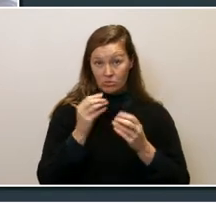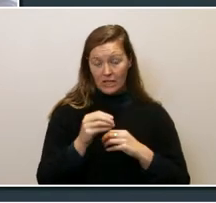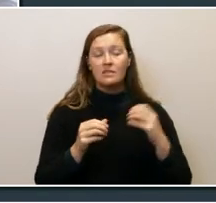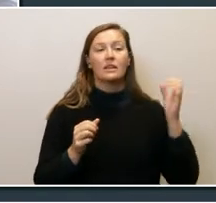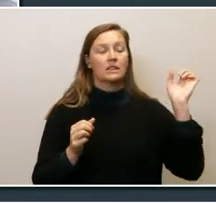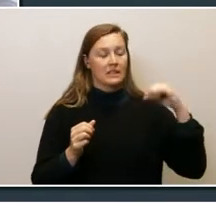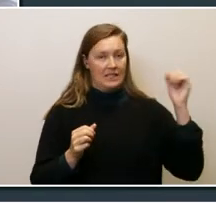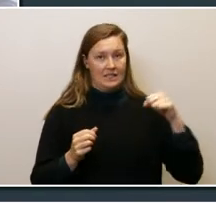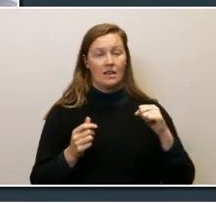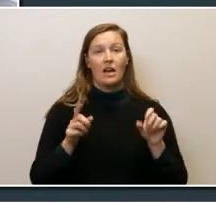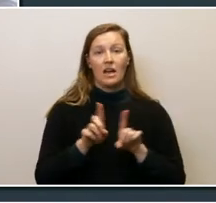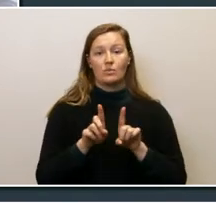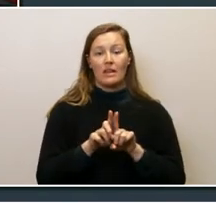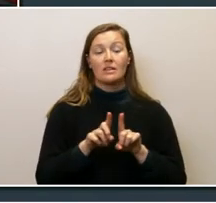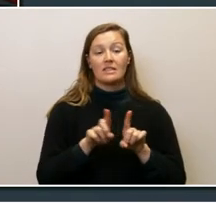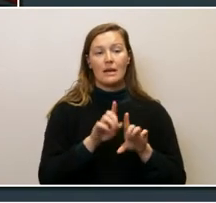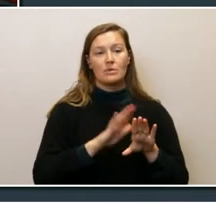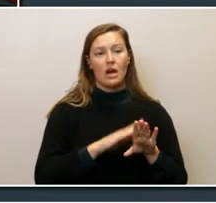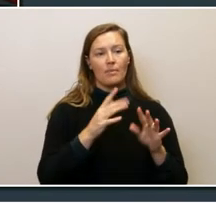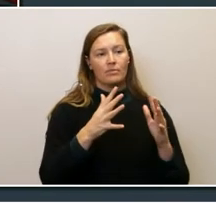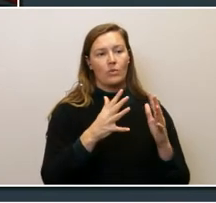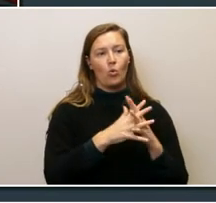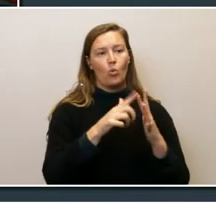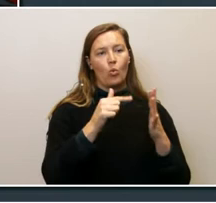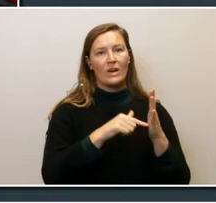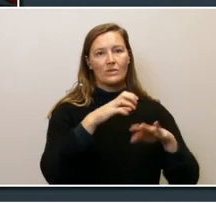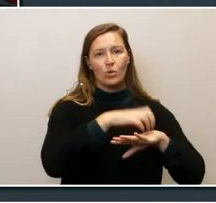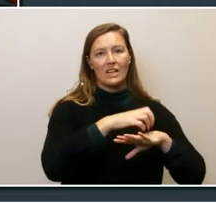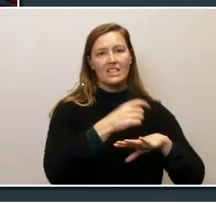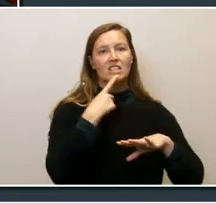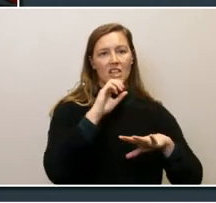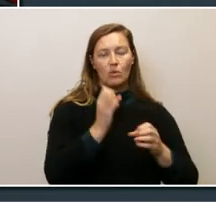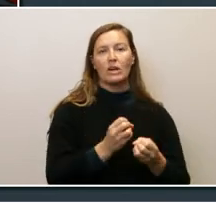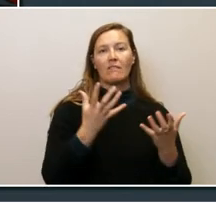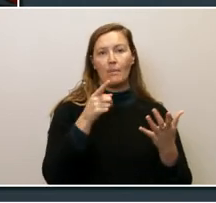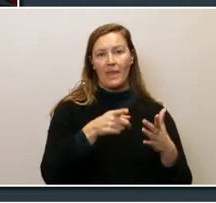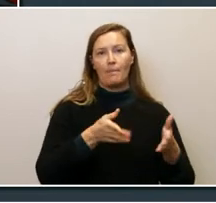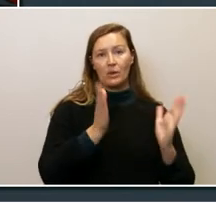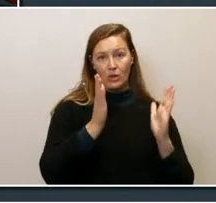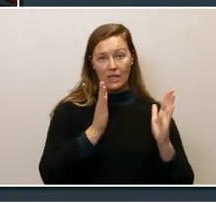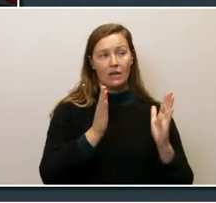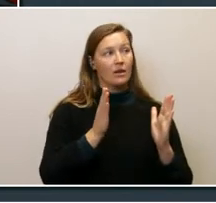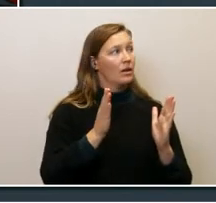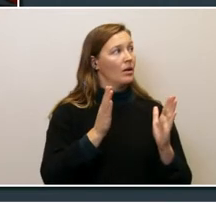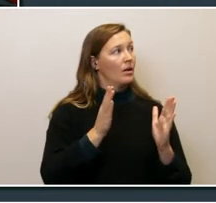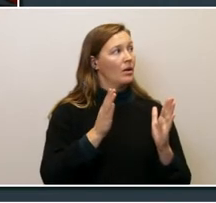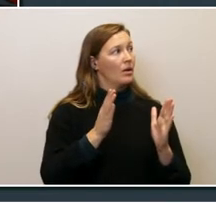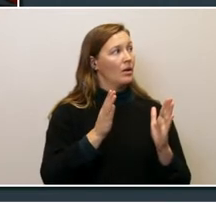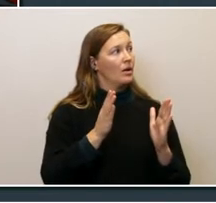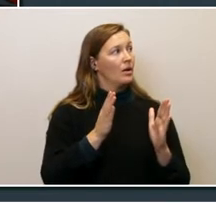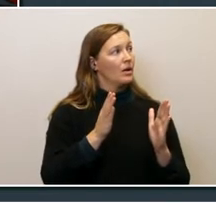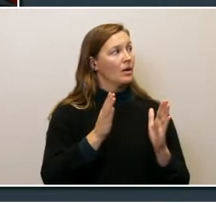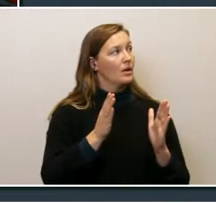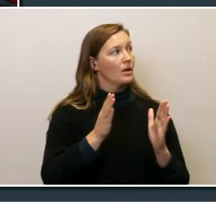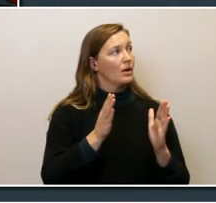and I was in that same meeting, Kirsten, where WIT actually offered to give up that building, but I had left the meeting